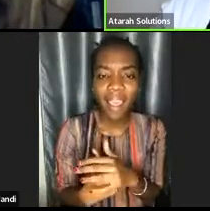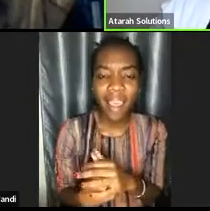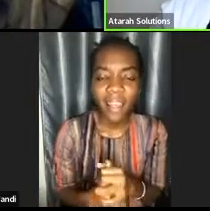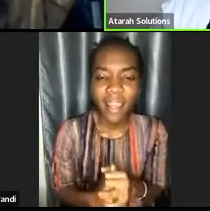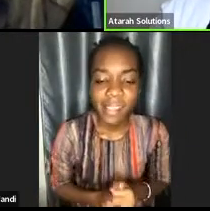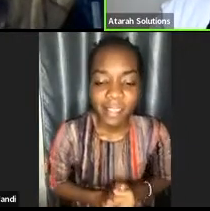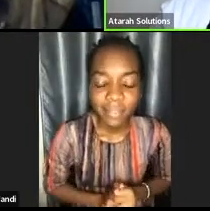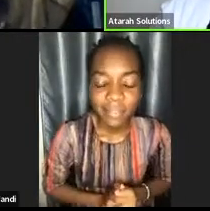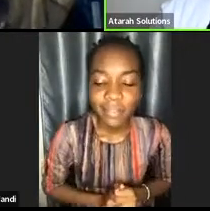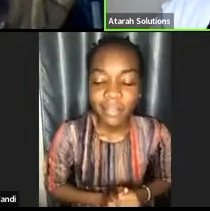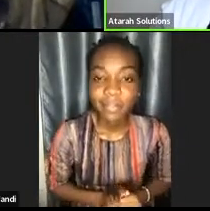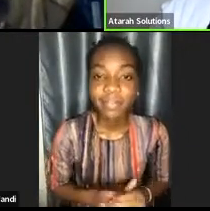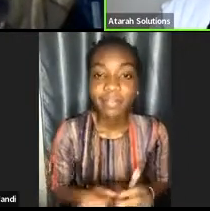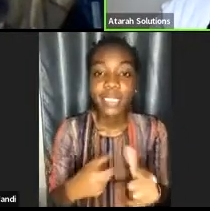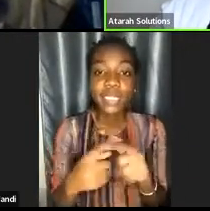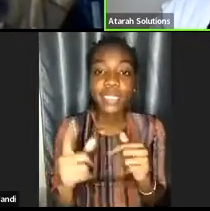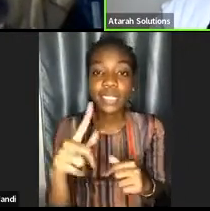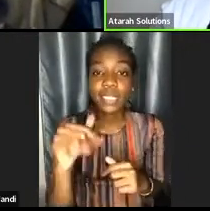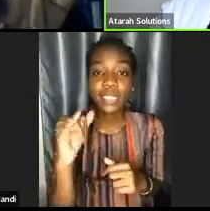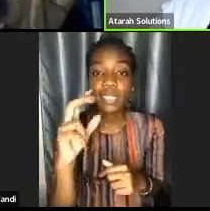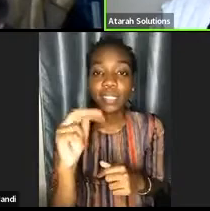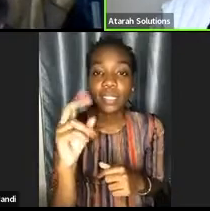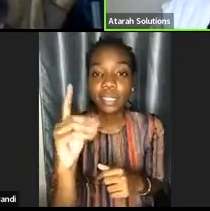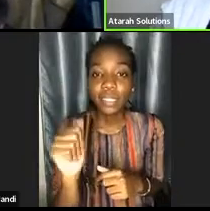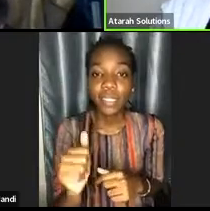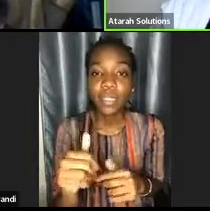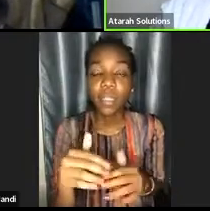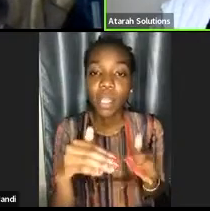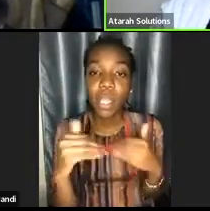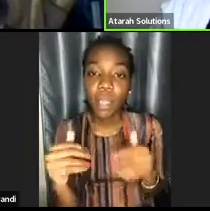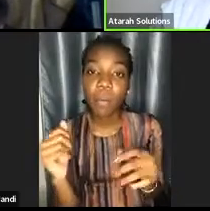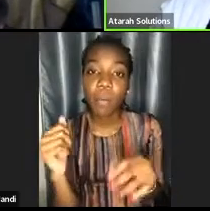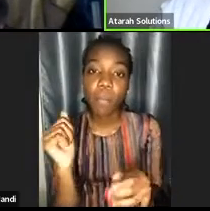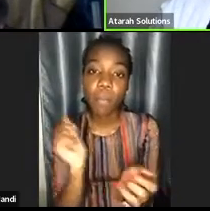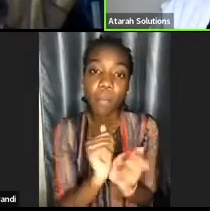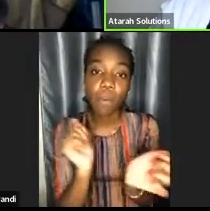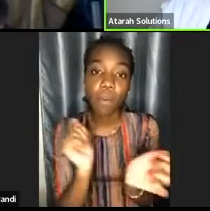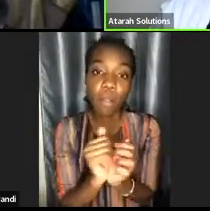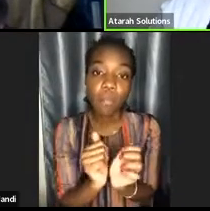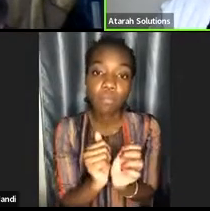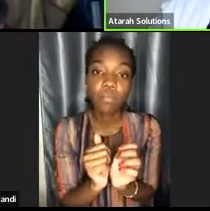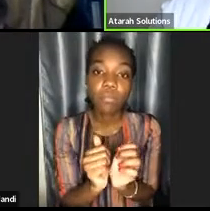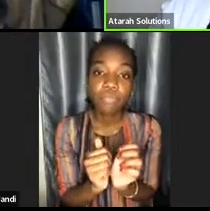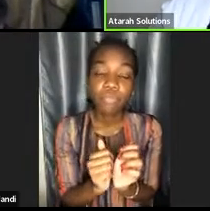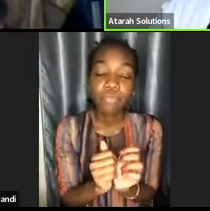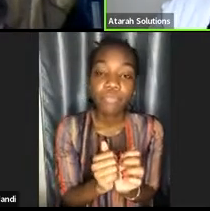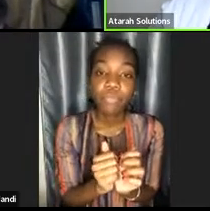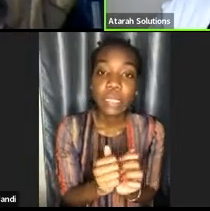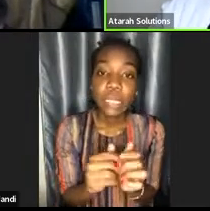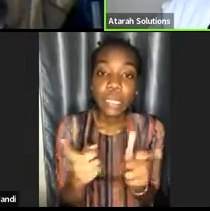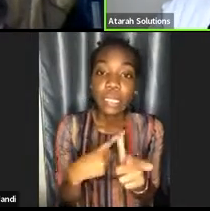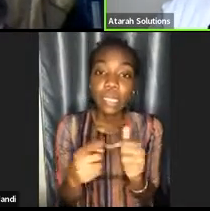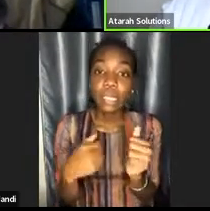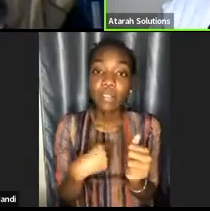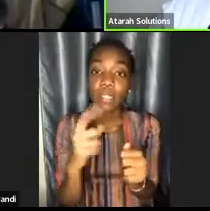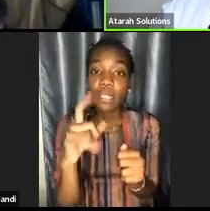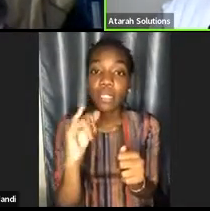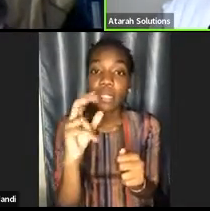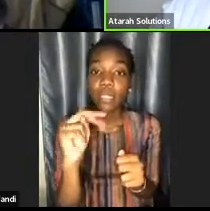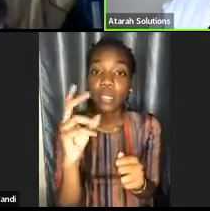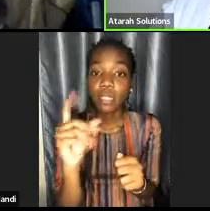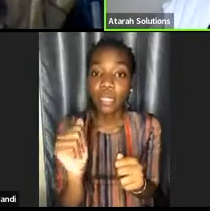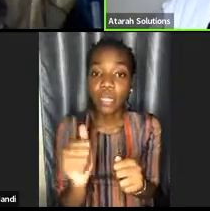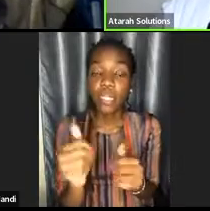Yeah, and Linda, as we wait for Paul to clarify, Paul Okwemba, we have Linda. Linda, you're asking for the contacts I've shared to